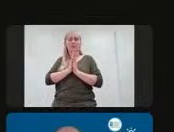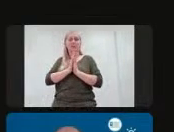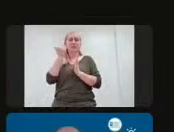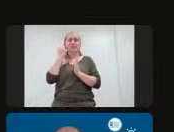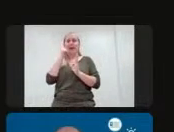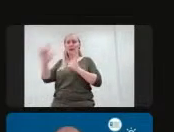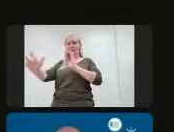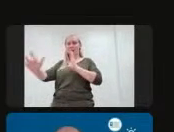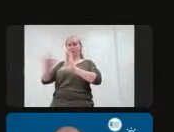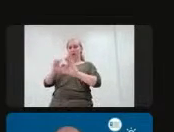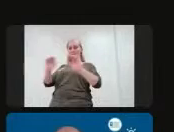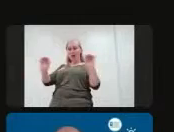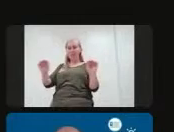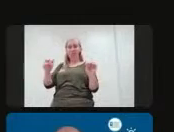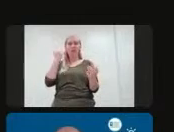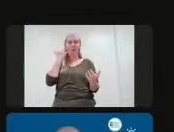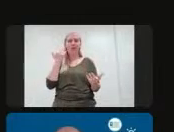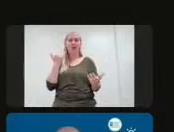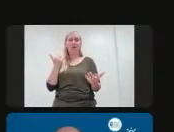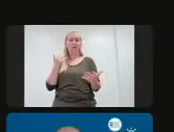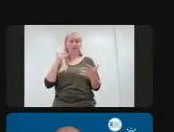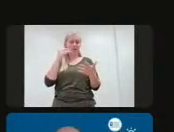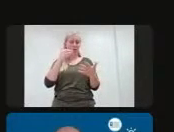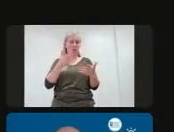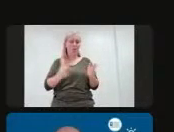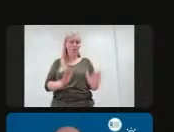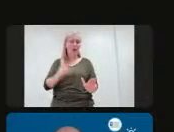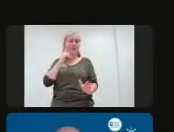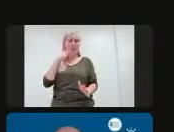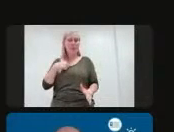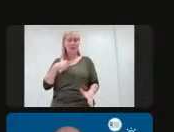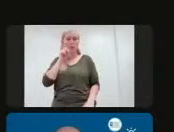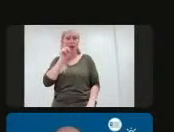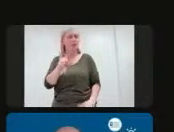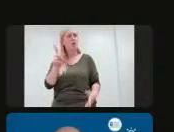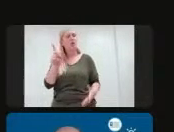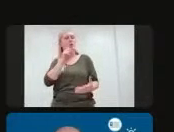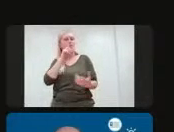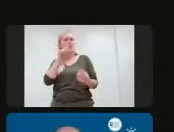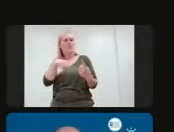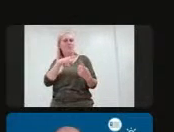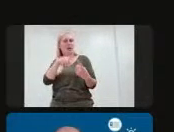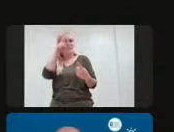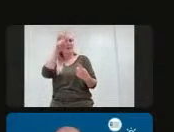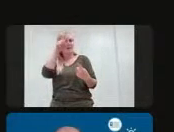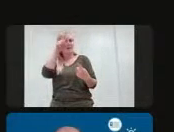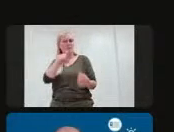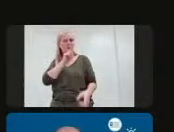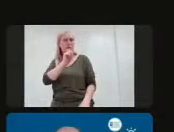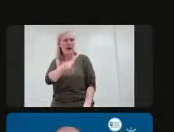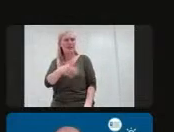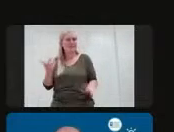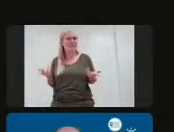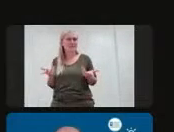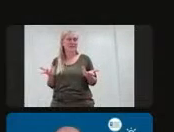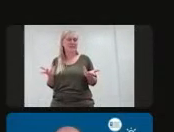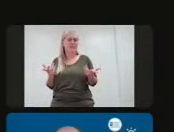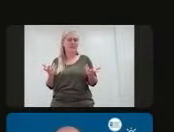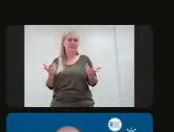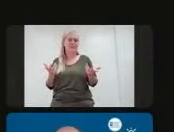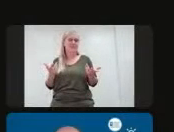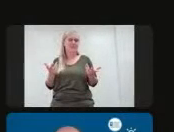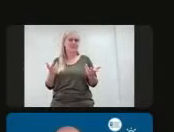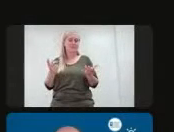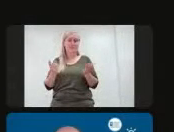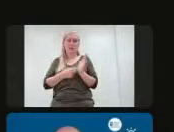email answers, if I don't have a mechanism to ask this question, so where am I supposed to ask those questions?